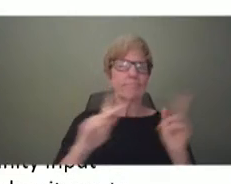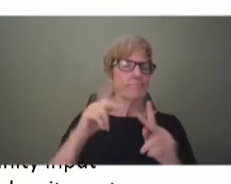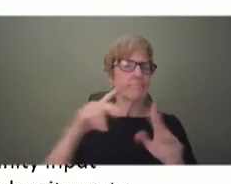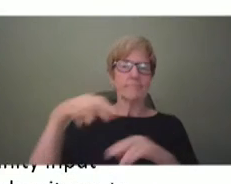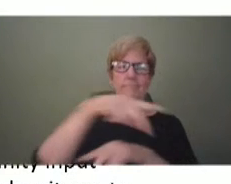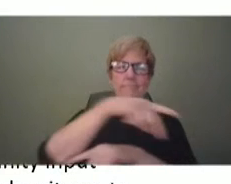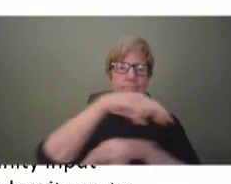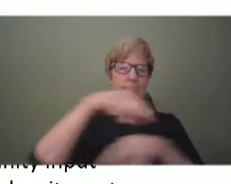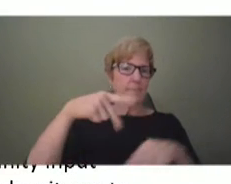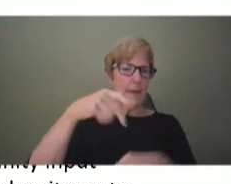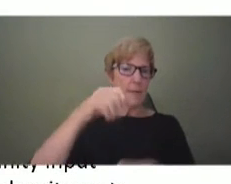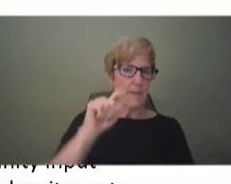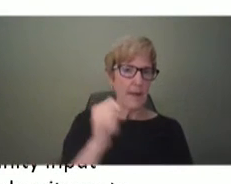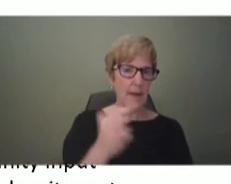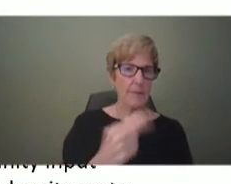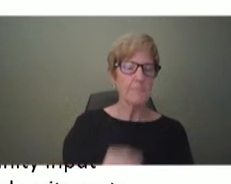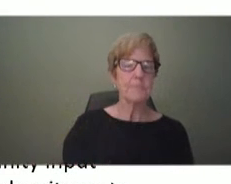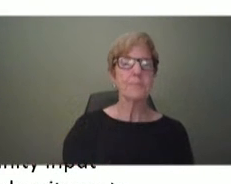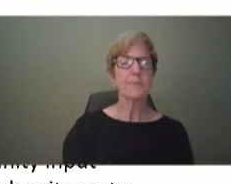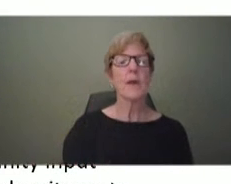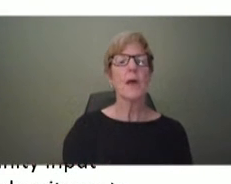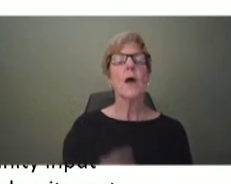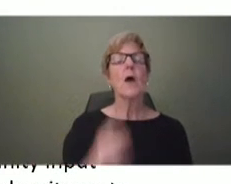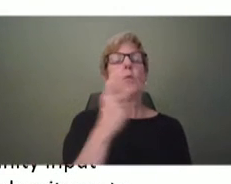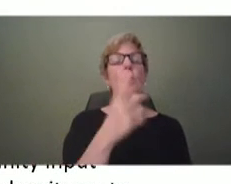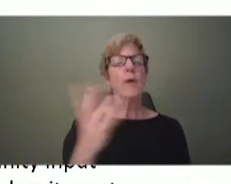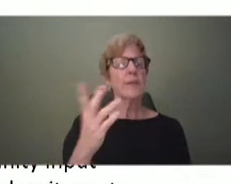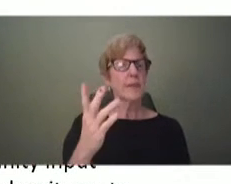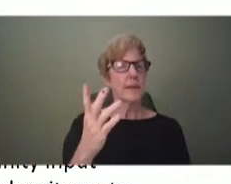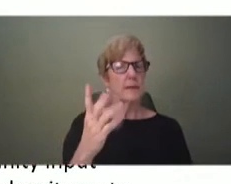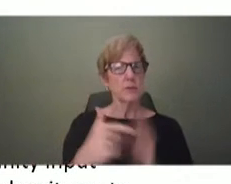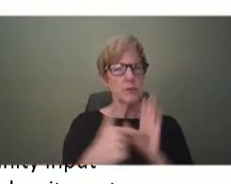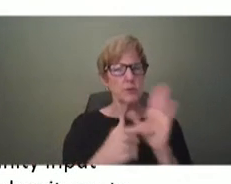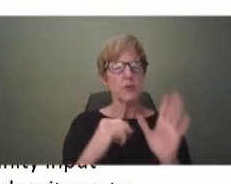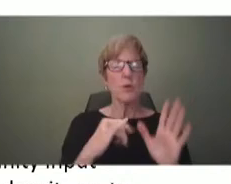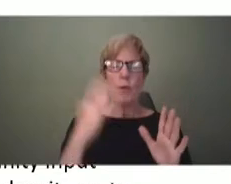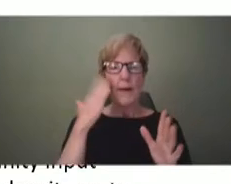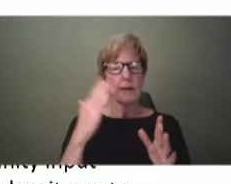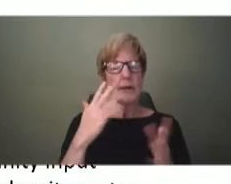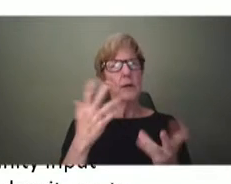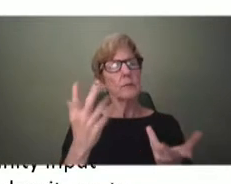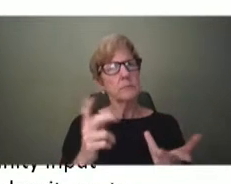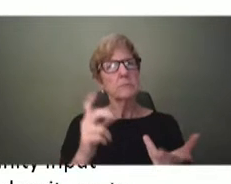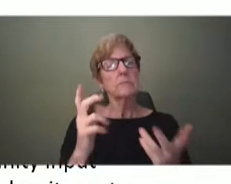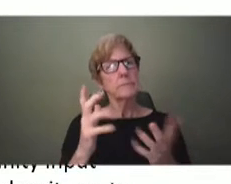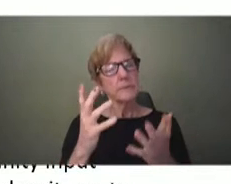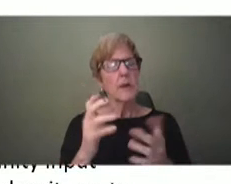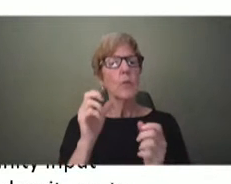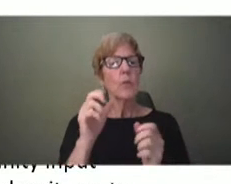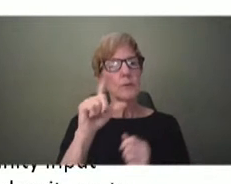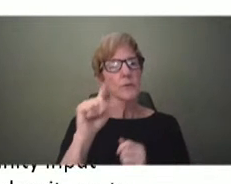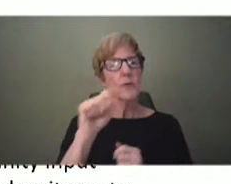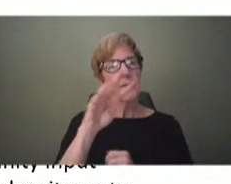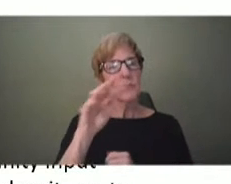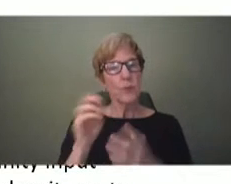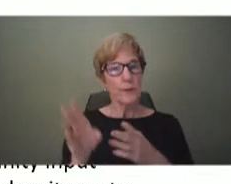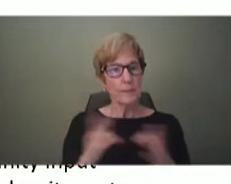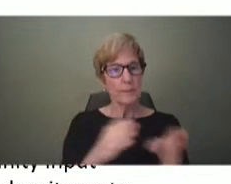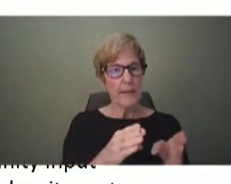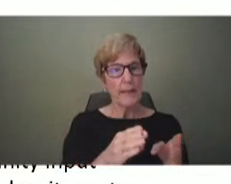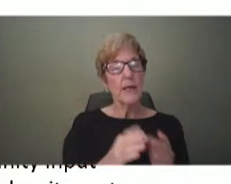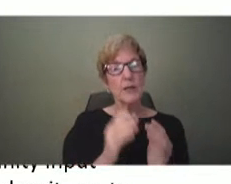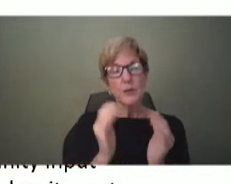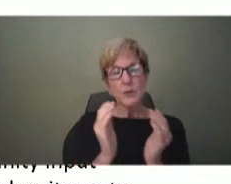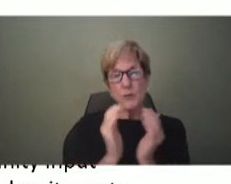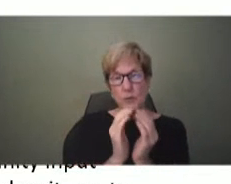well one thing I'd like to point out I I know we're inconsistent with the 24 plan but if you look back at the small area plan that was